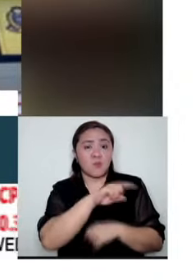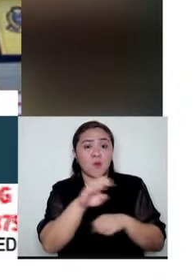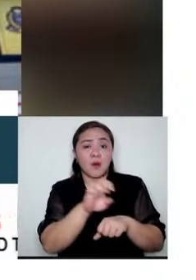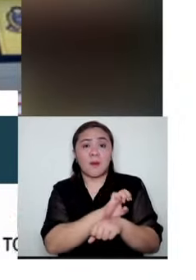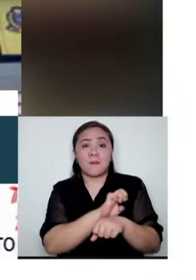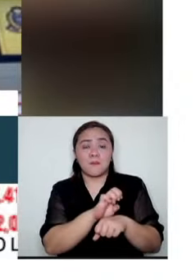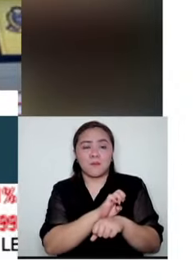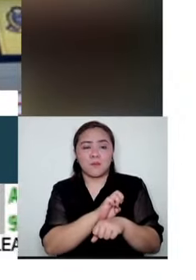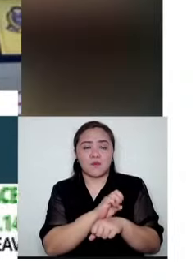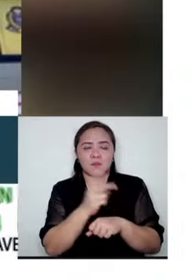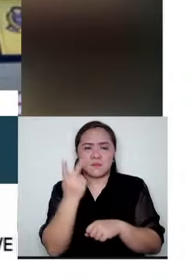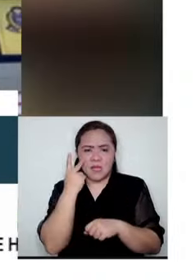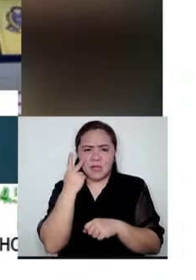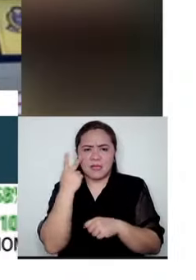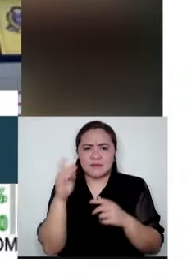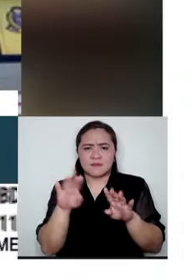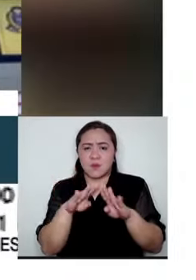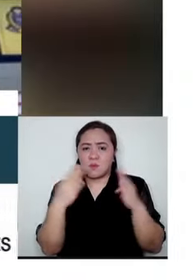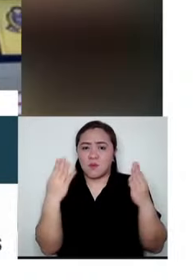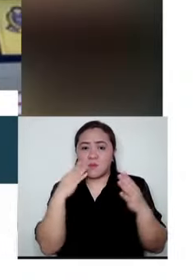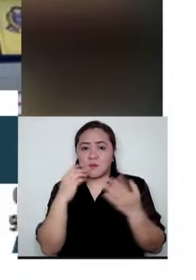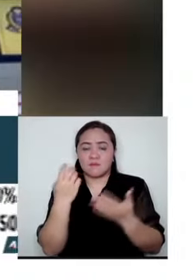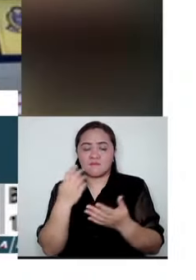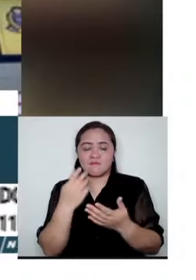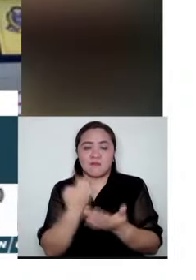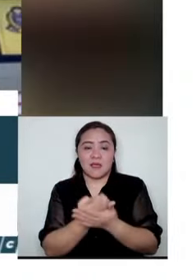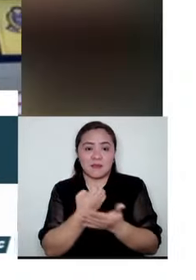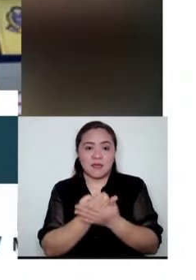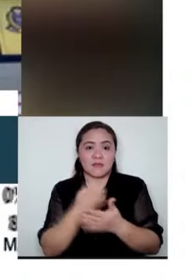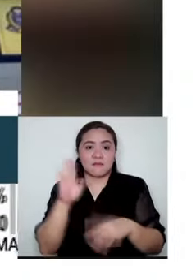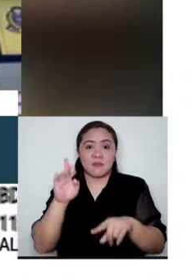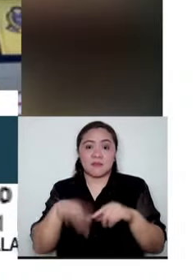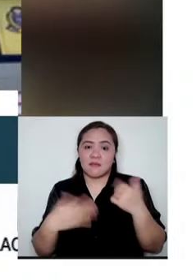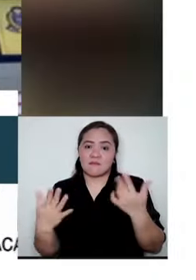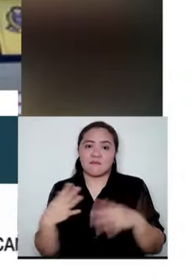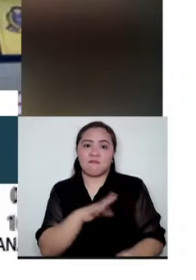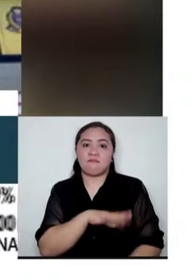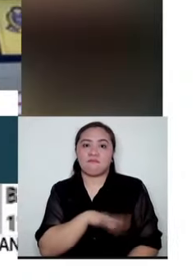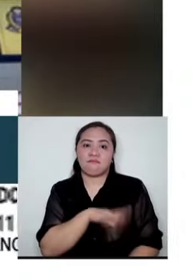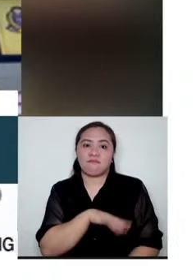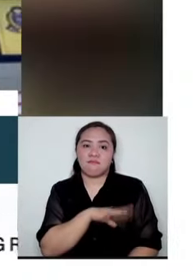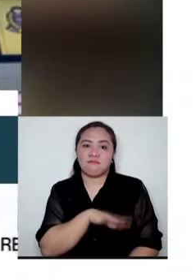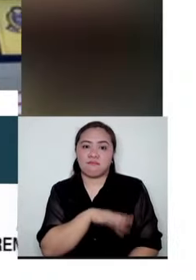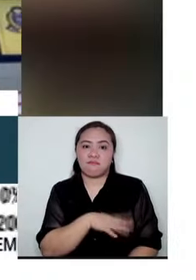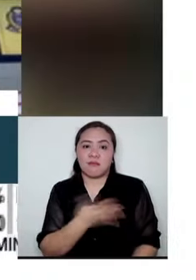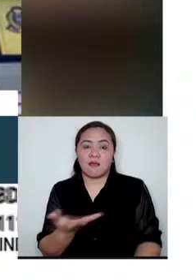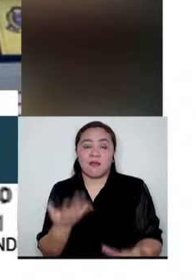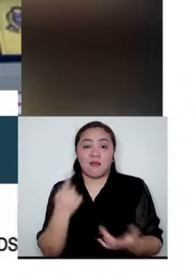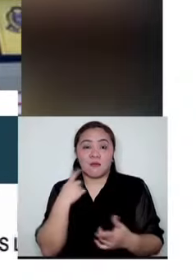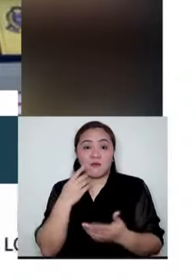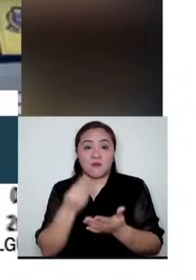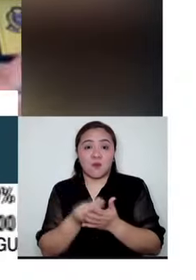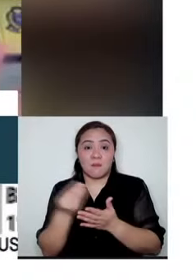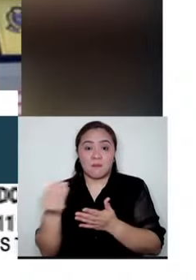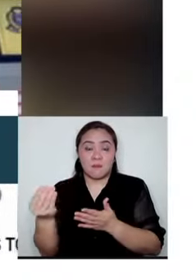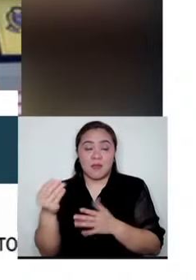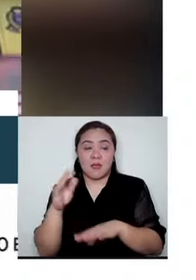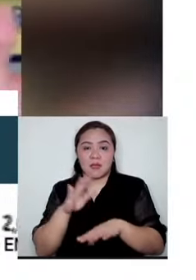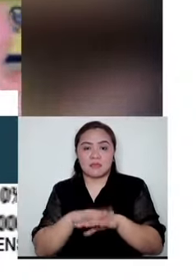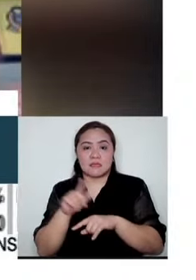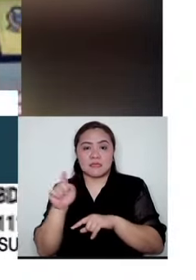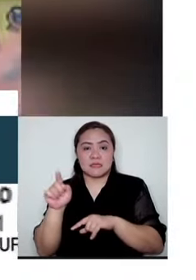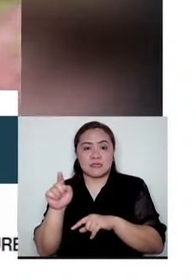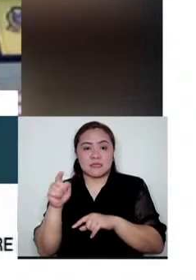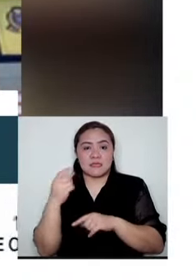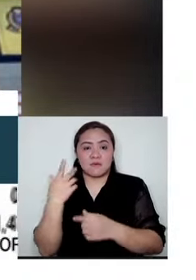ahead rather than wait for the distribution of the tripartite purchased vaccine. But it's good. Nasimula